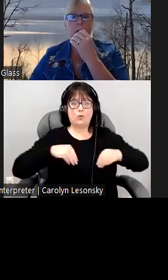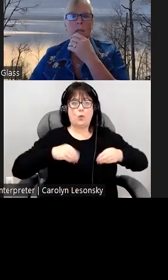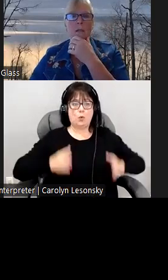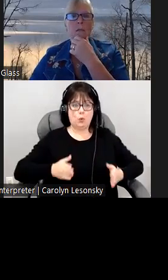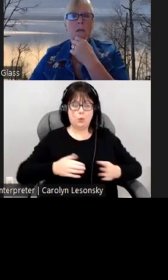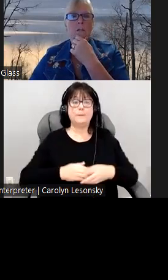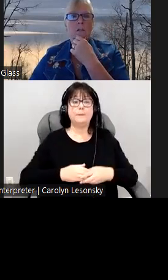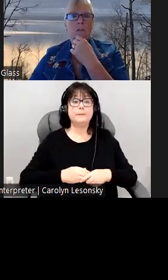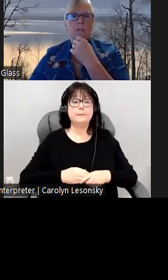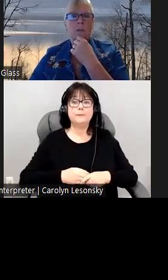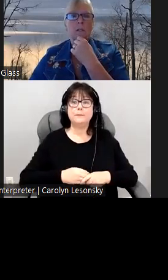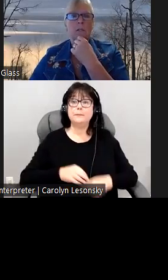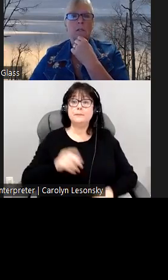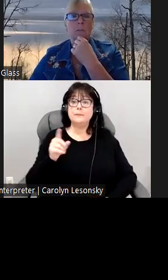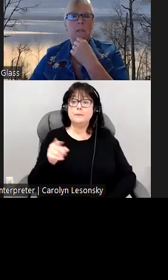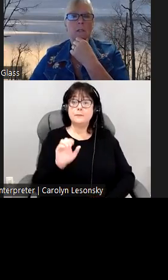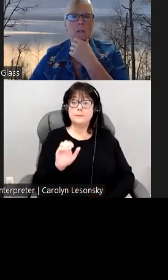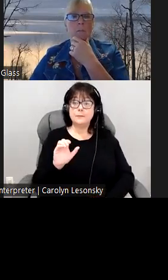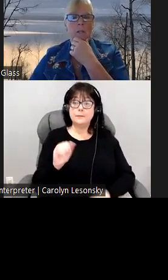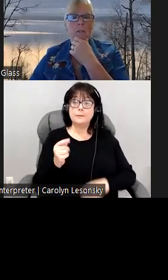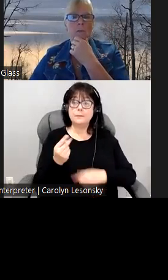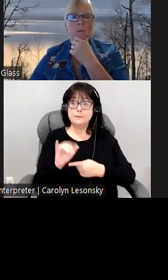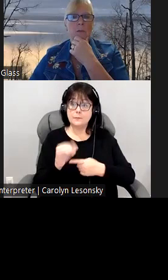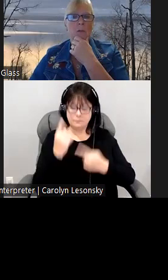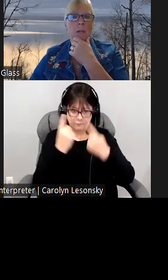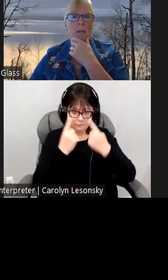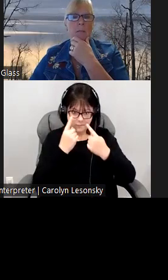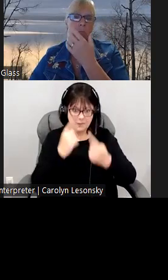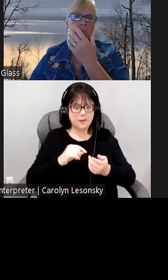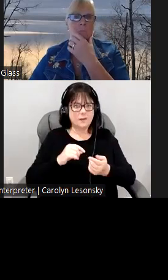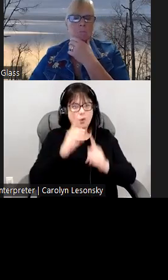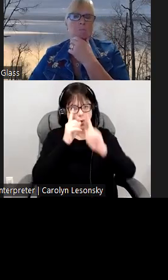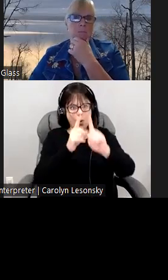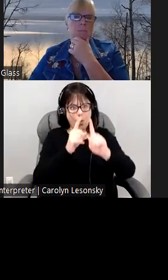So Kathy asks, are learners expected to complete all milestones on their goal path?